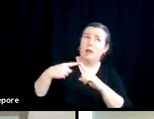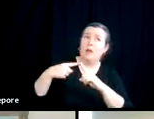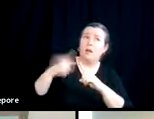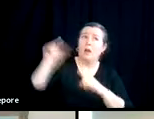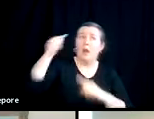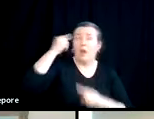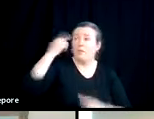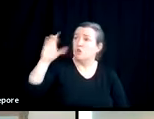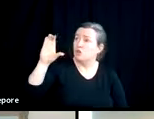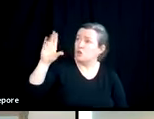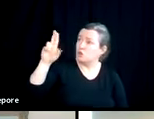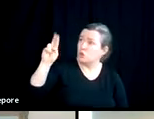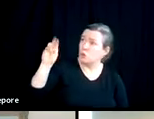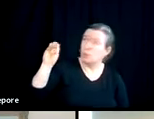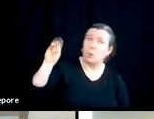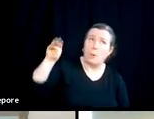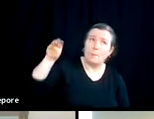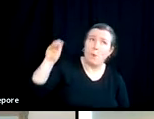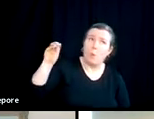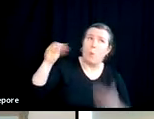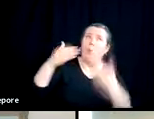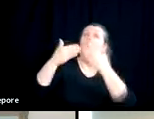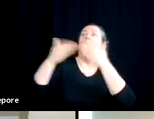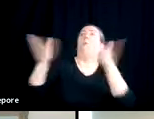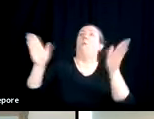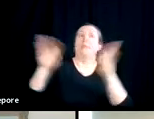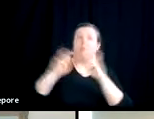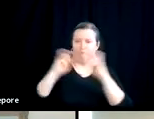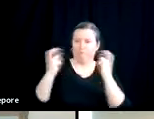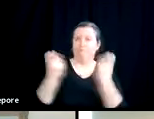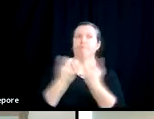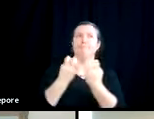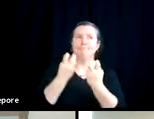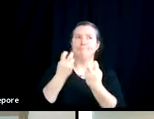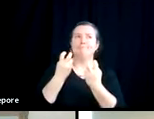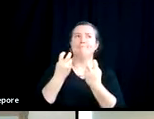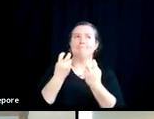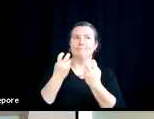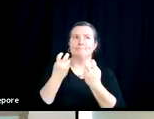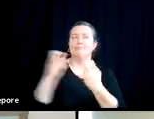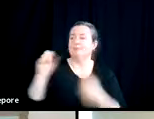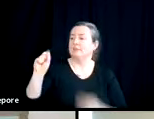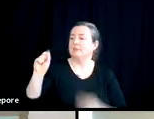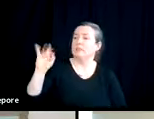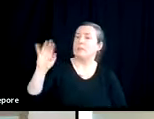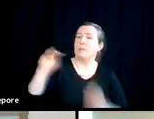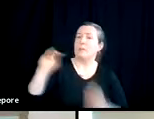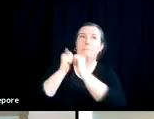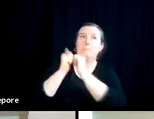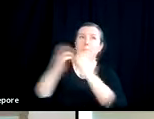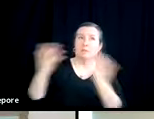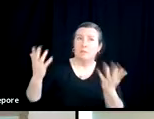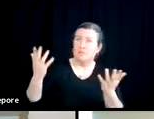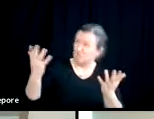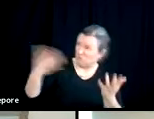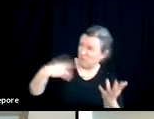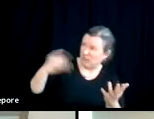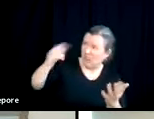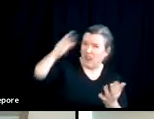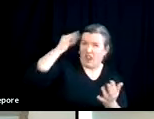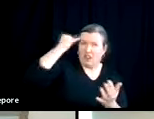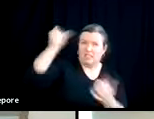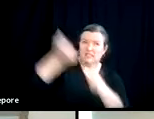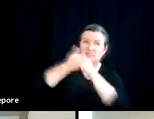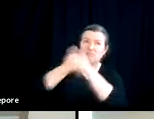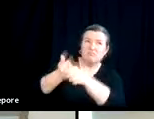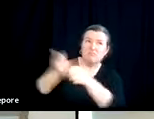at reduced capacity? Is New Jersey going to try something similar? Or do you think that's a bad idea? Do you expect with the marijuana bill that you'll have to go